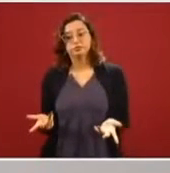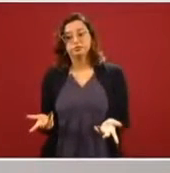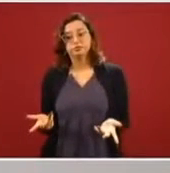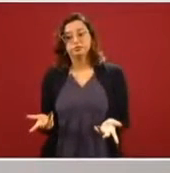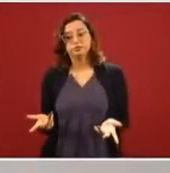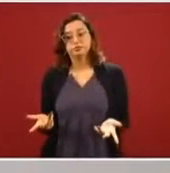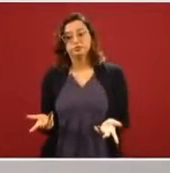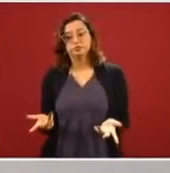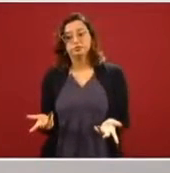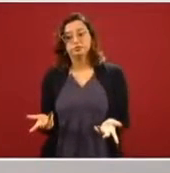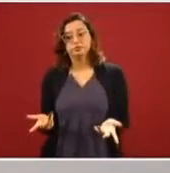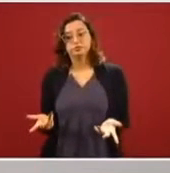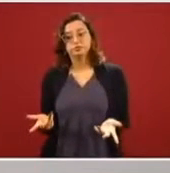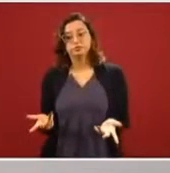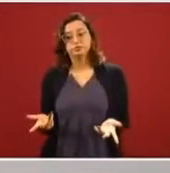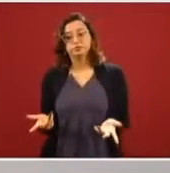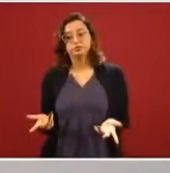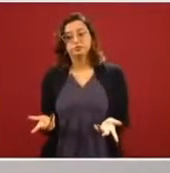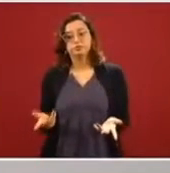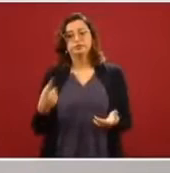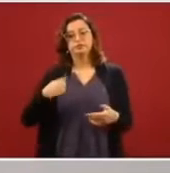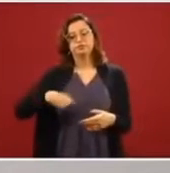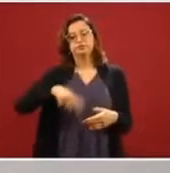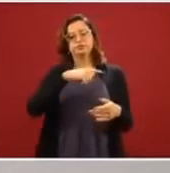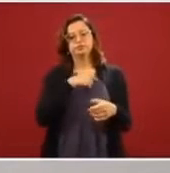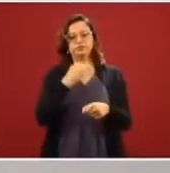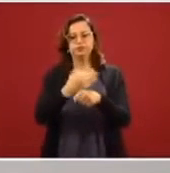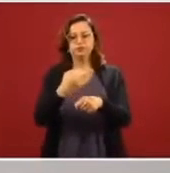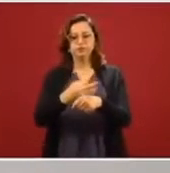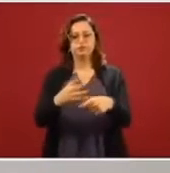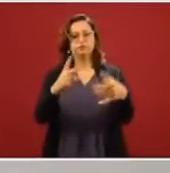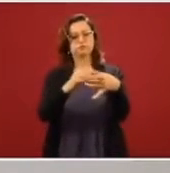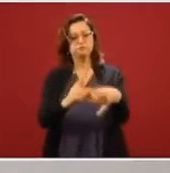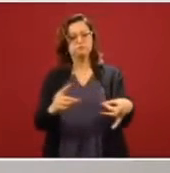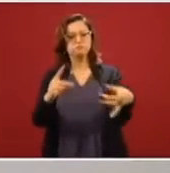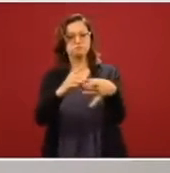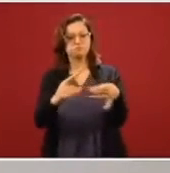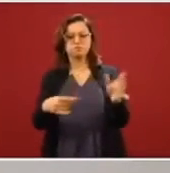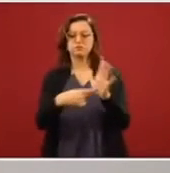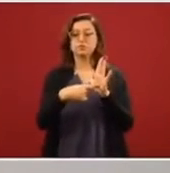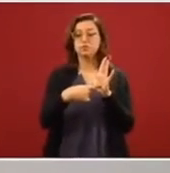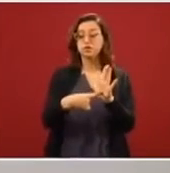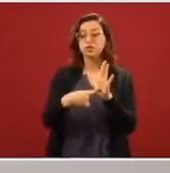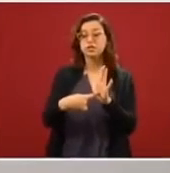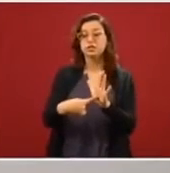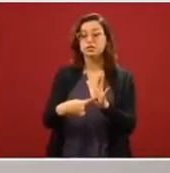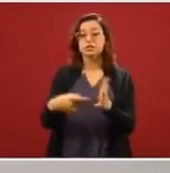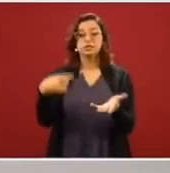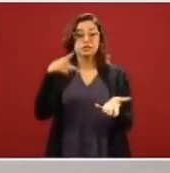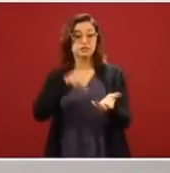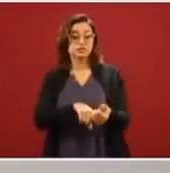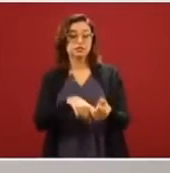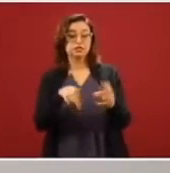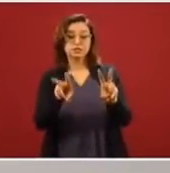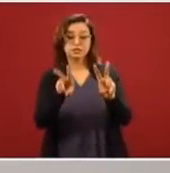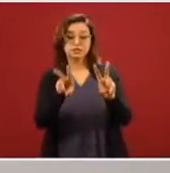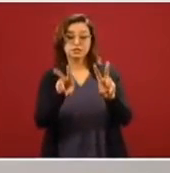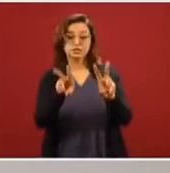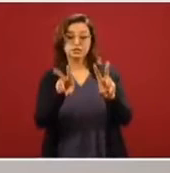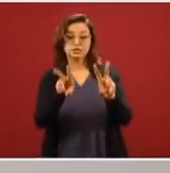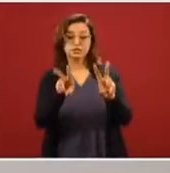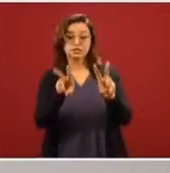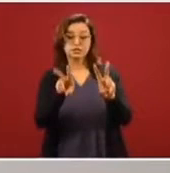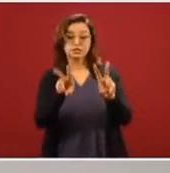at the end of our exposition resulta que los temas que presentamos,